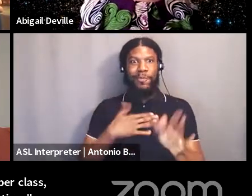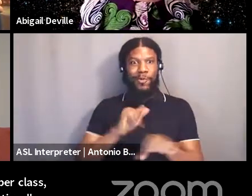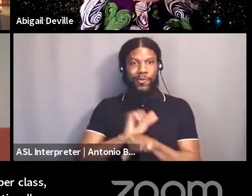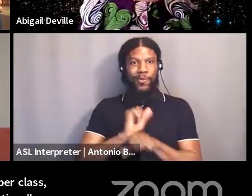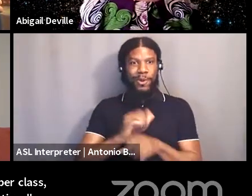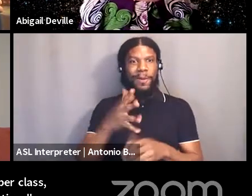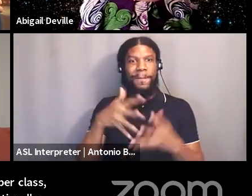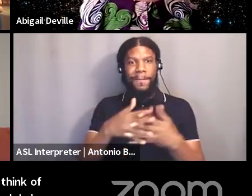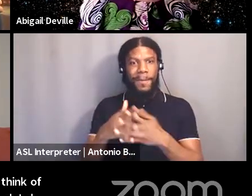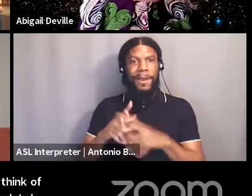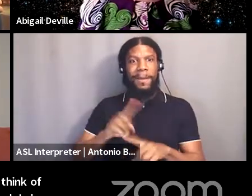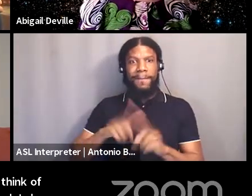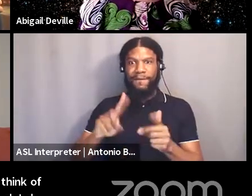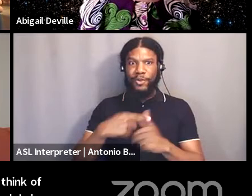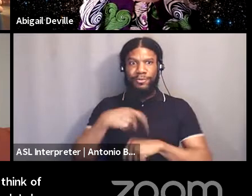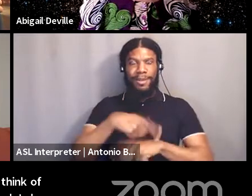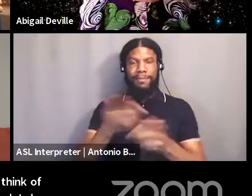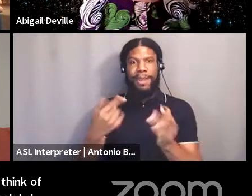it gives me that